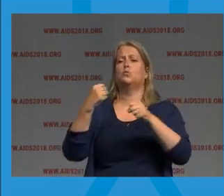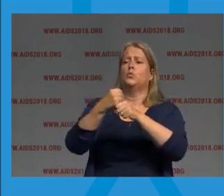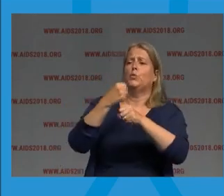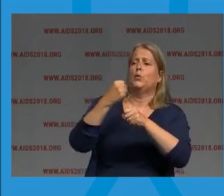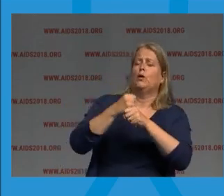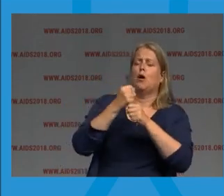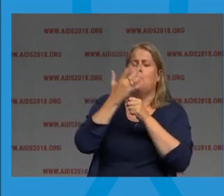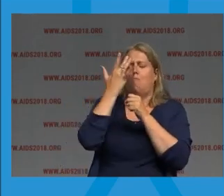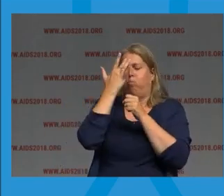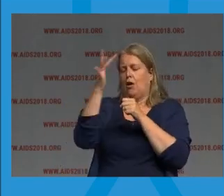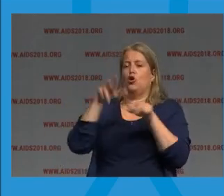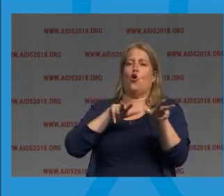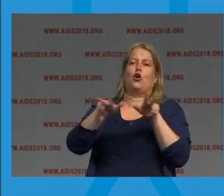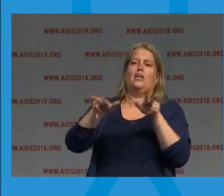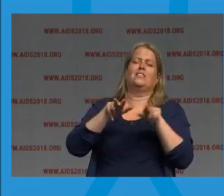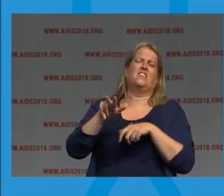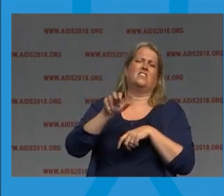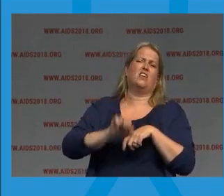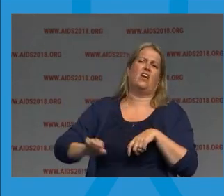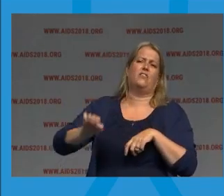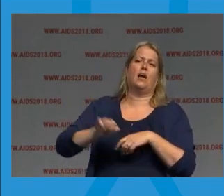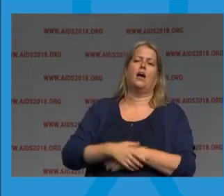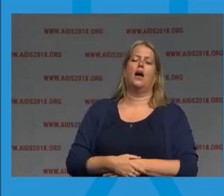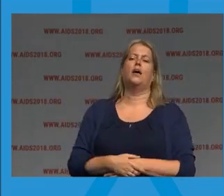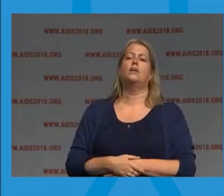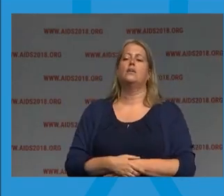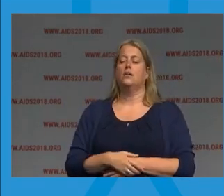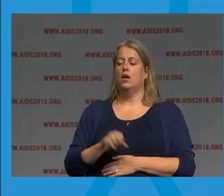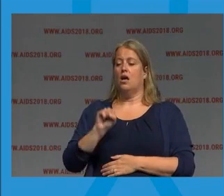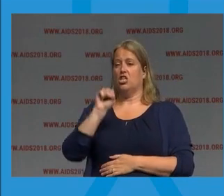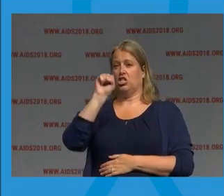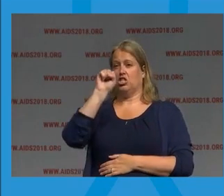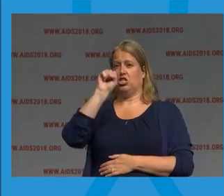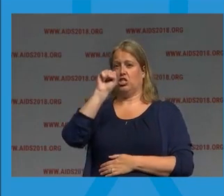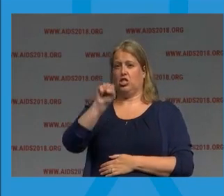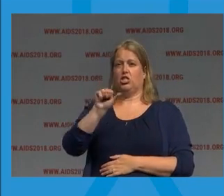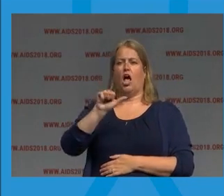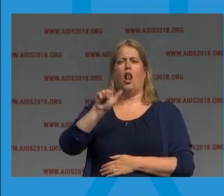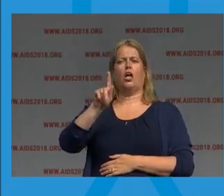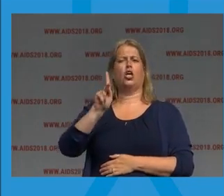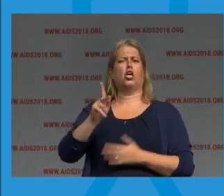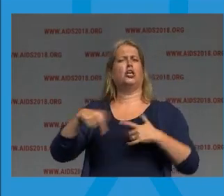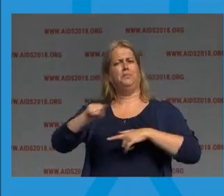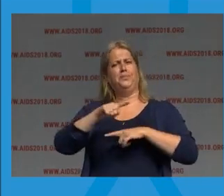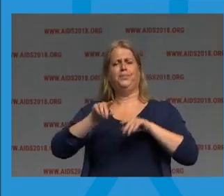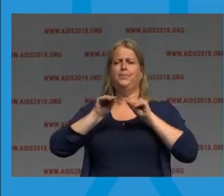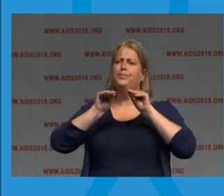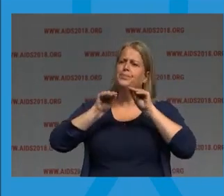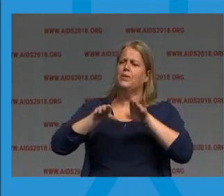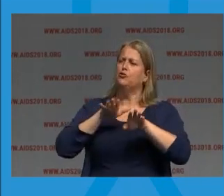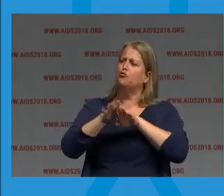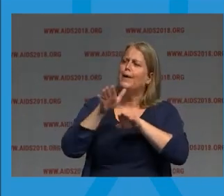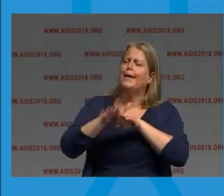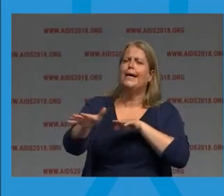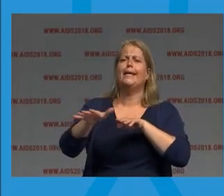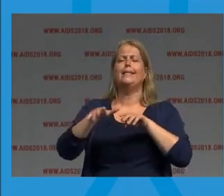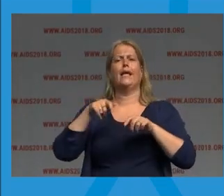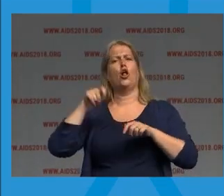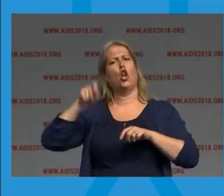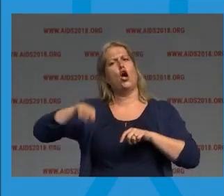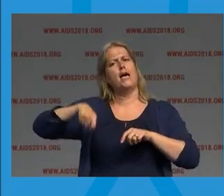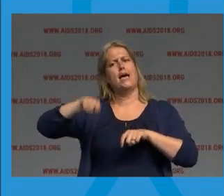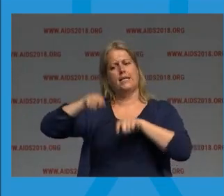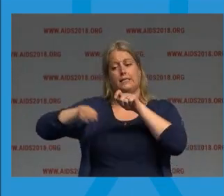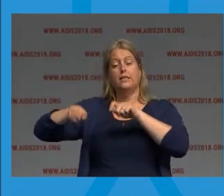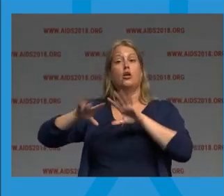a brilliant organization in Southern Africa called SALC, who have invested in training lawyers with support from the Global